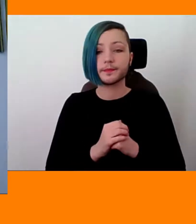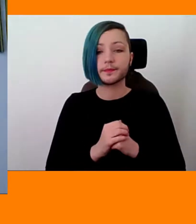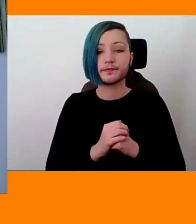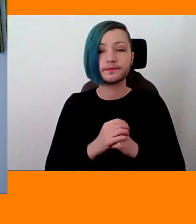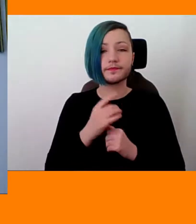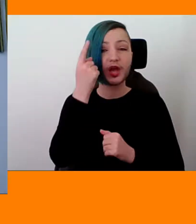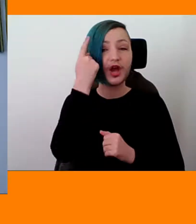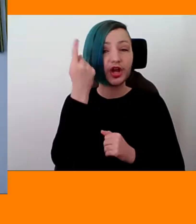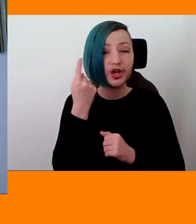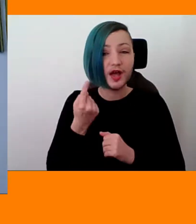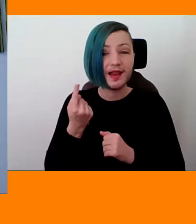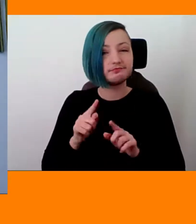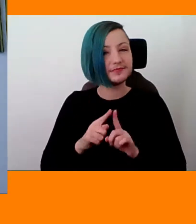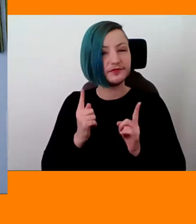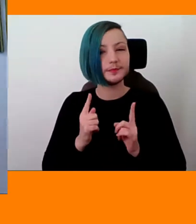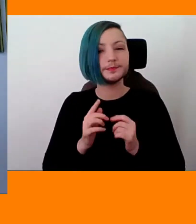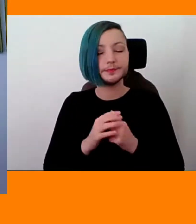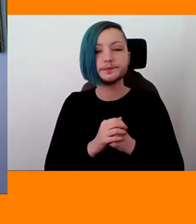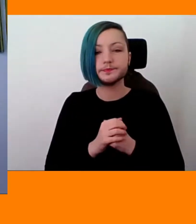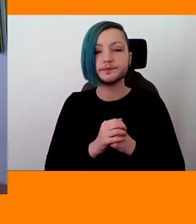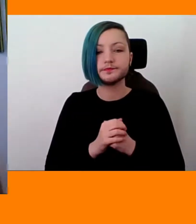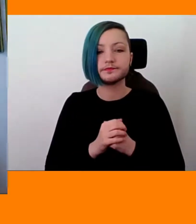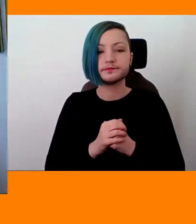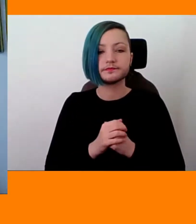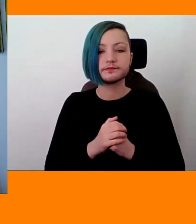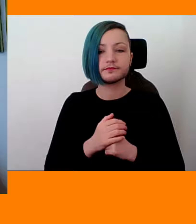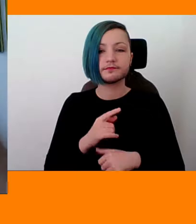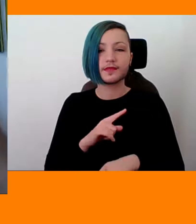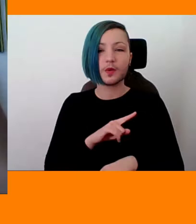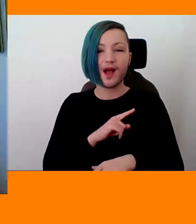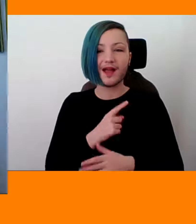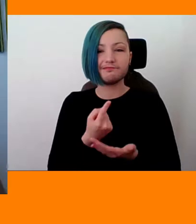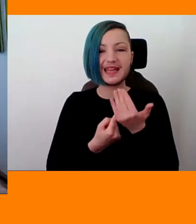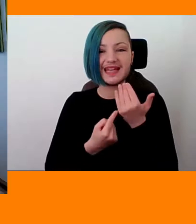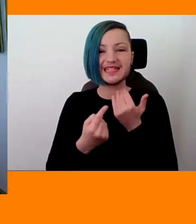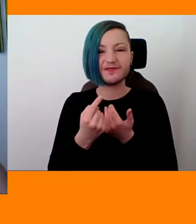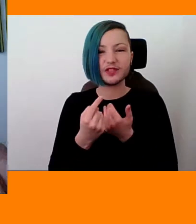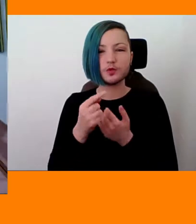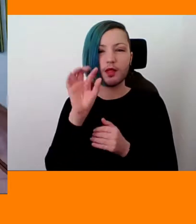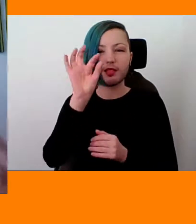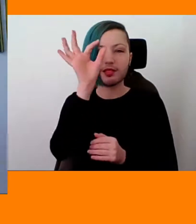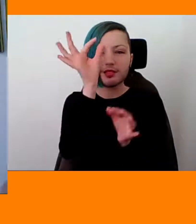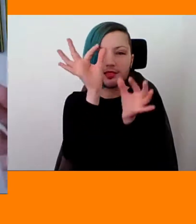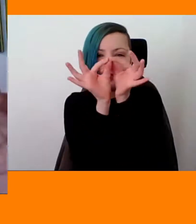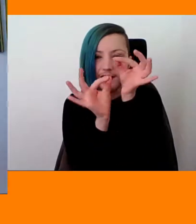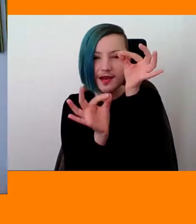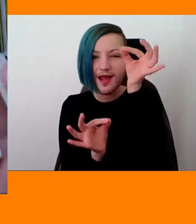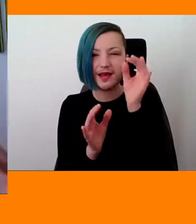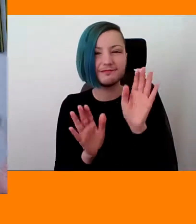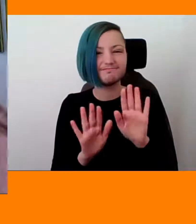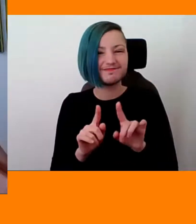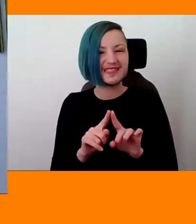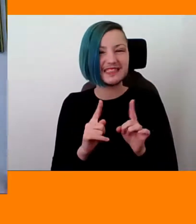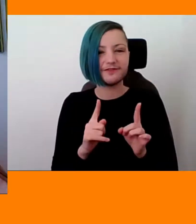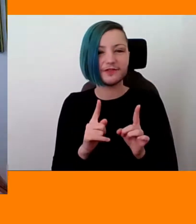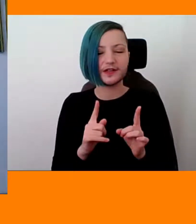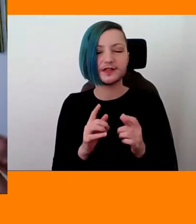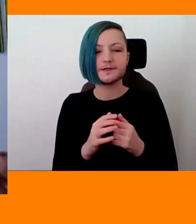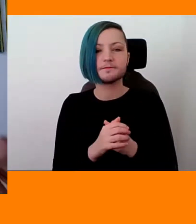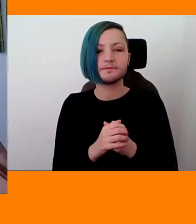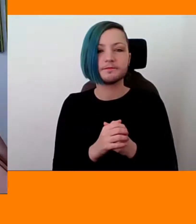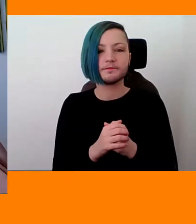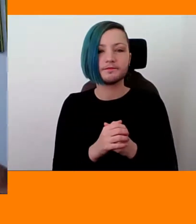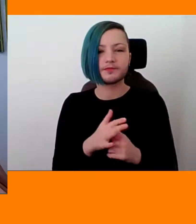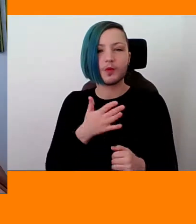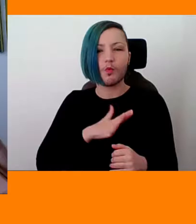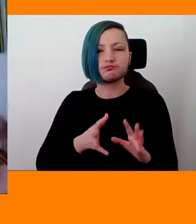Curly hair is a little bit different because you're not going to be drawing individual strands as such. It's all going to sort of culminate to look more